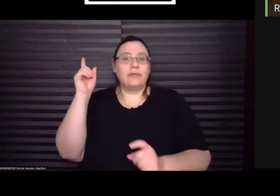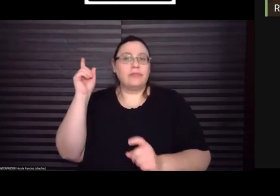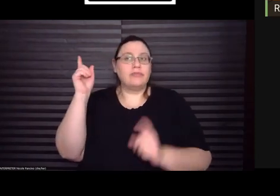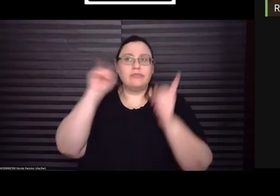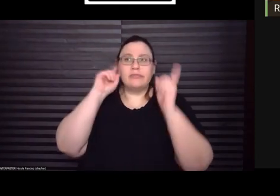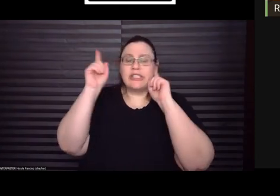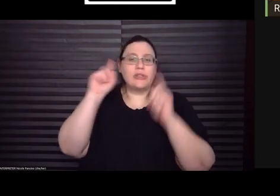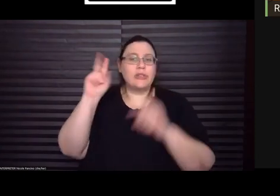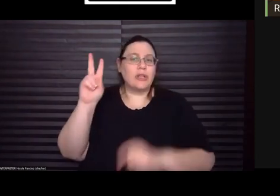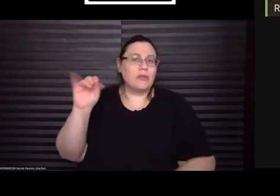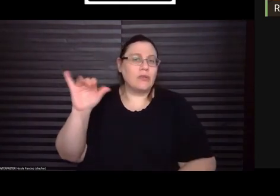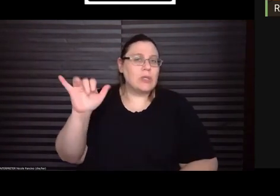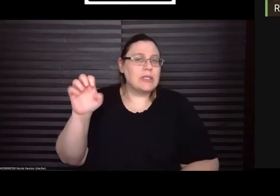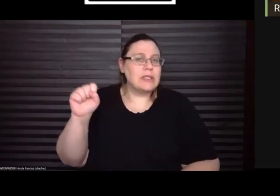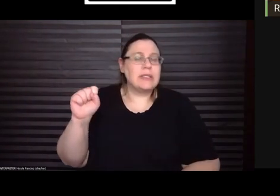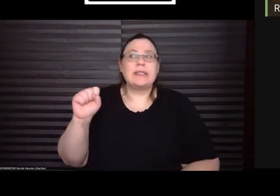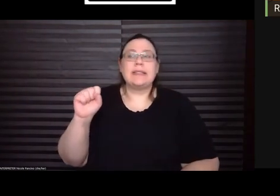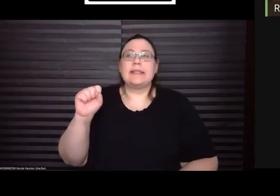hearing voices.